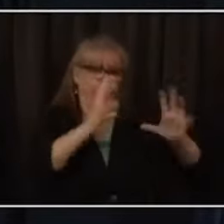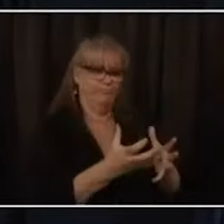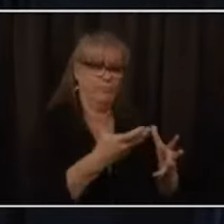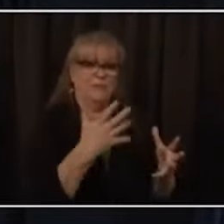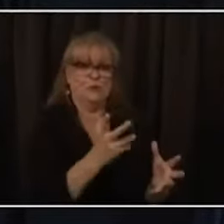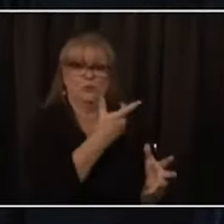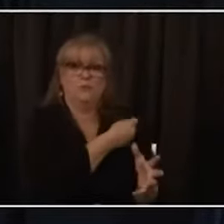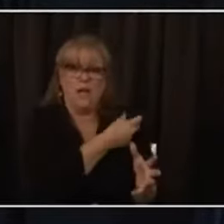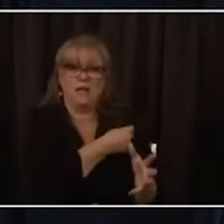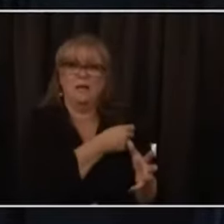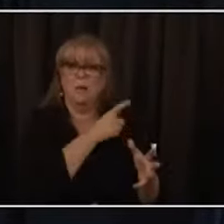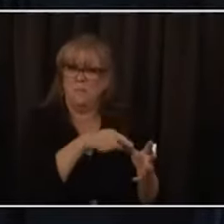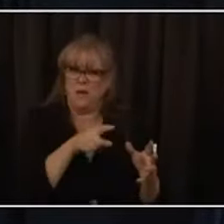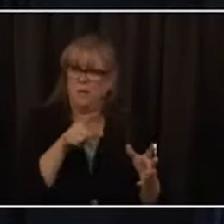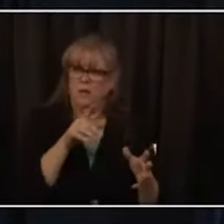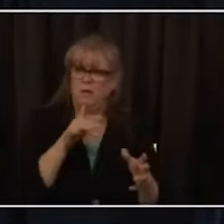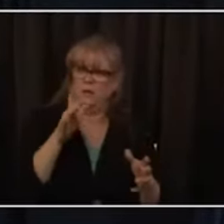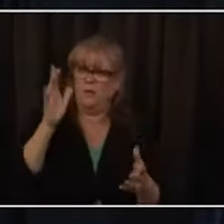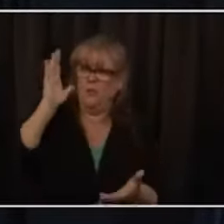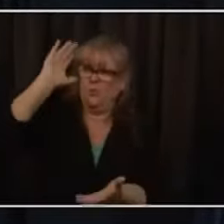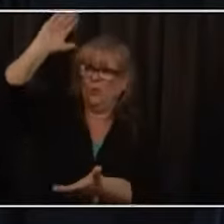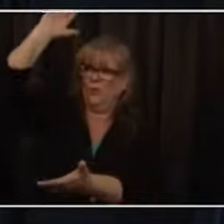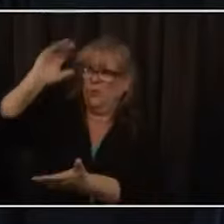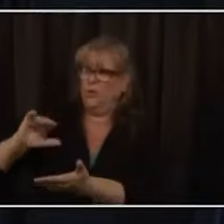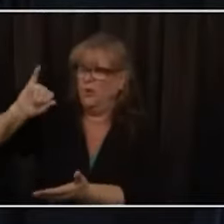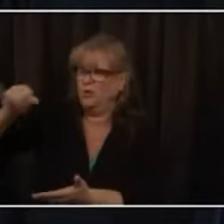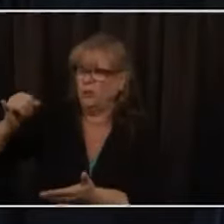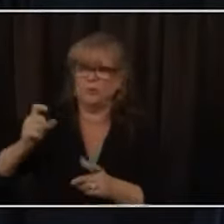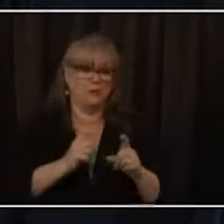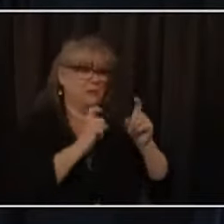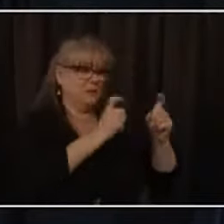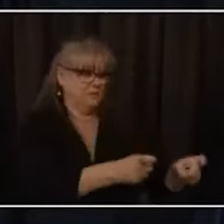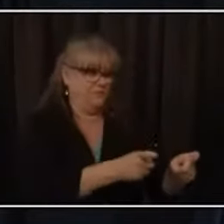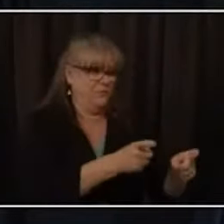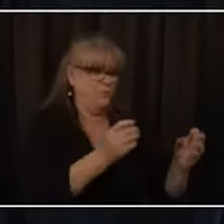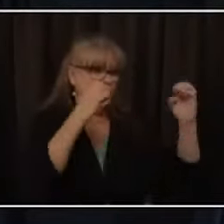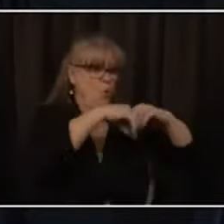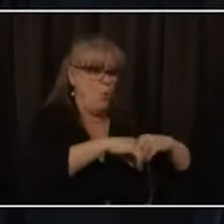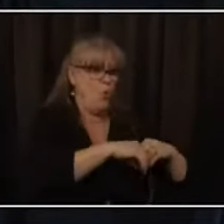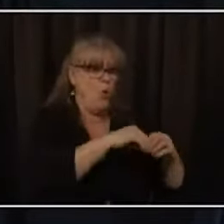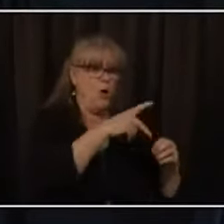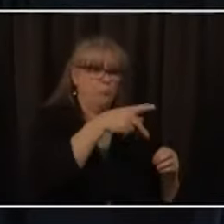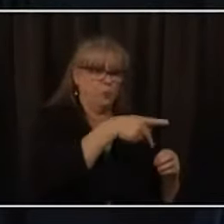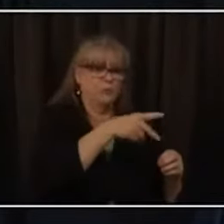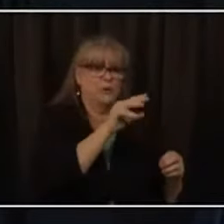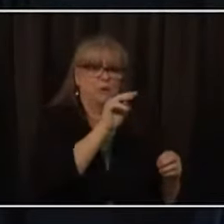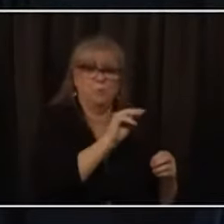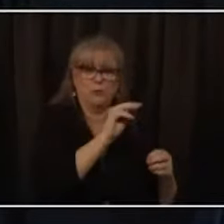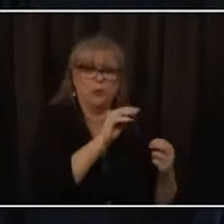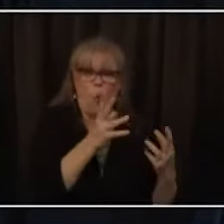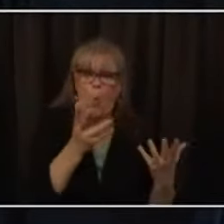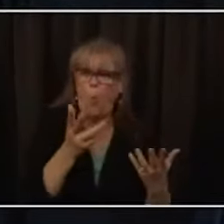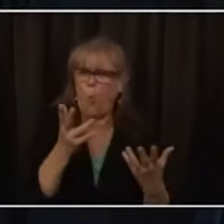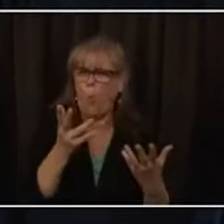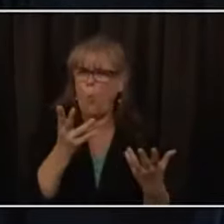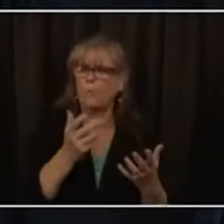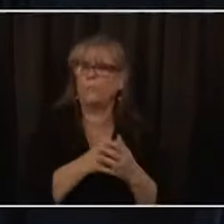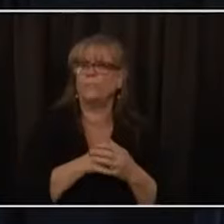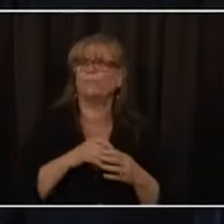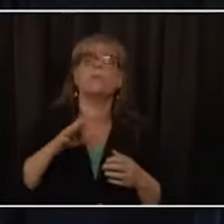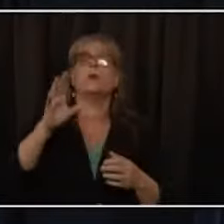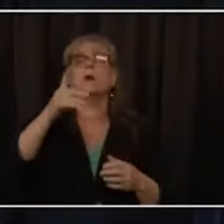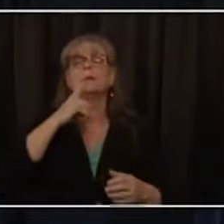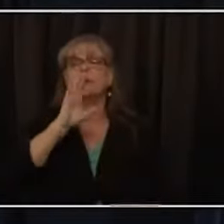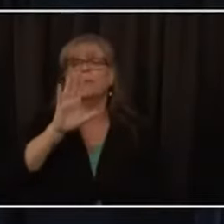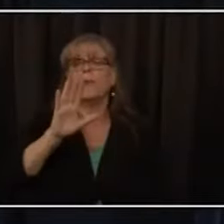impact that area? Yeah, there's a lot of people that I hear from that prefer the one and done, and I think that will continue. And there's going to be